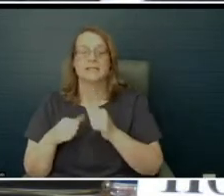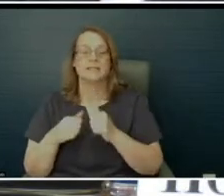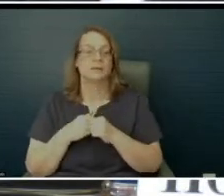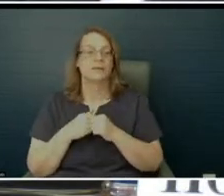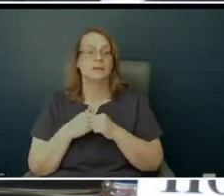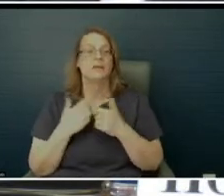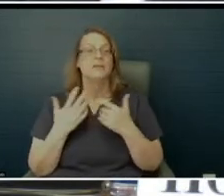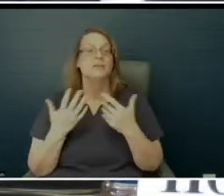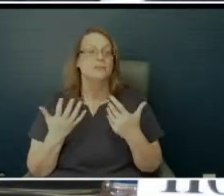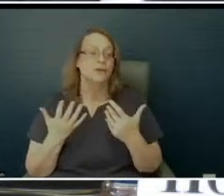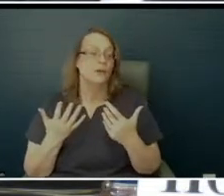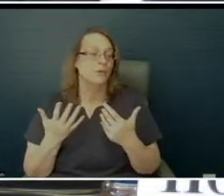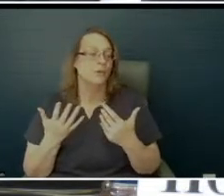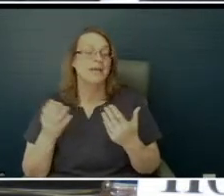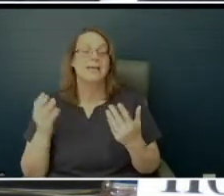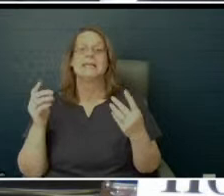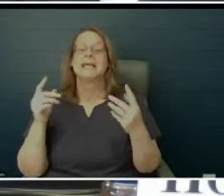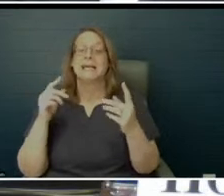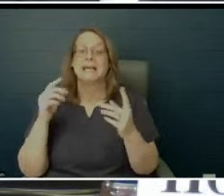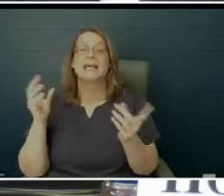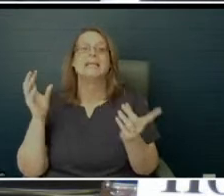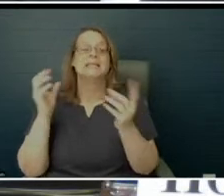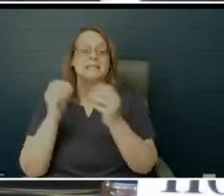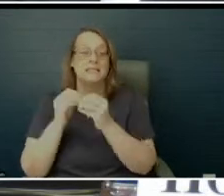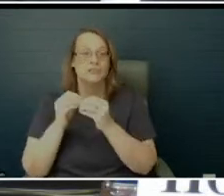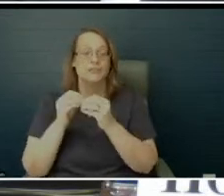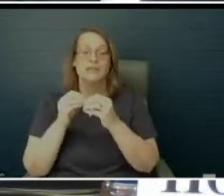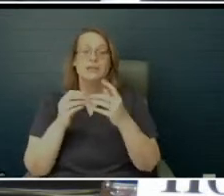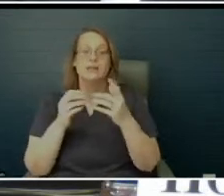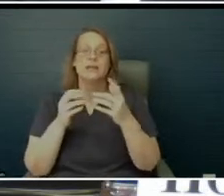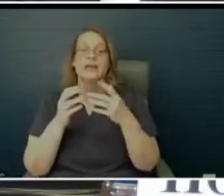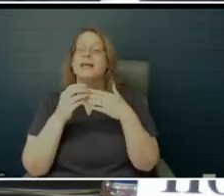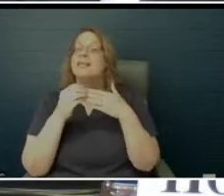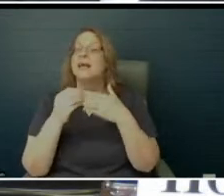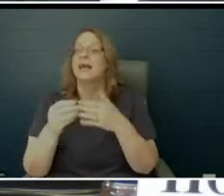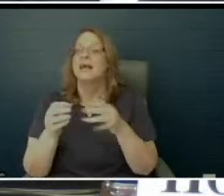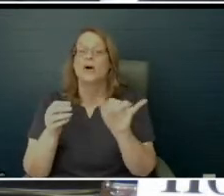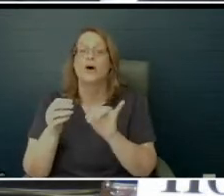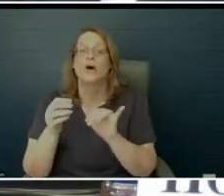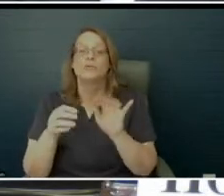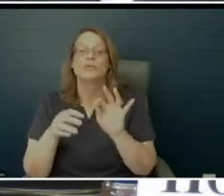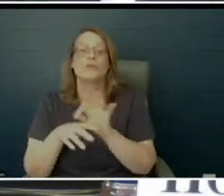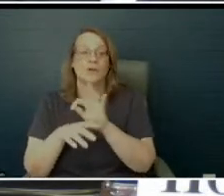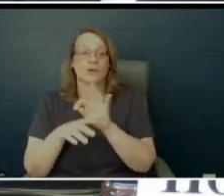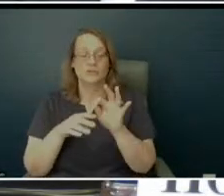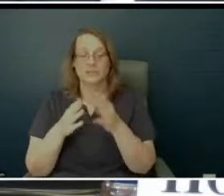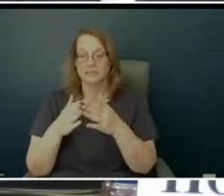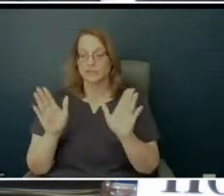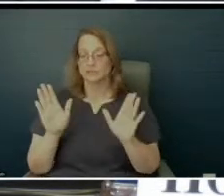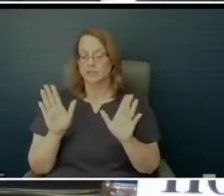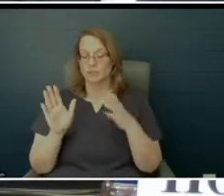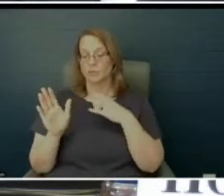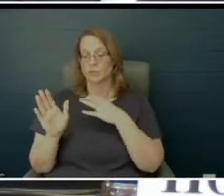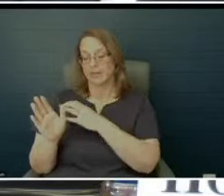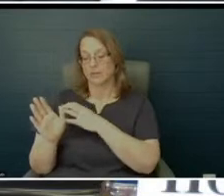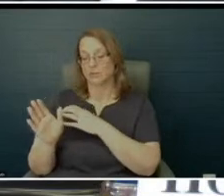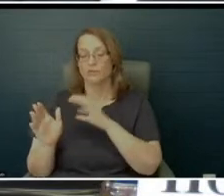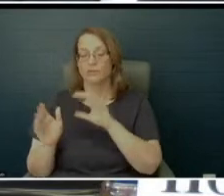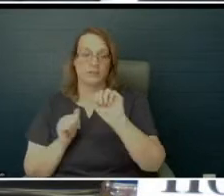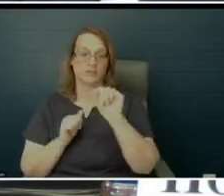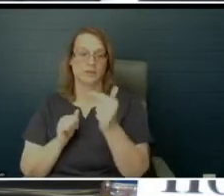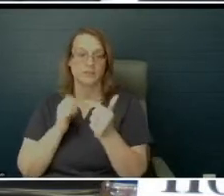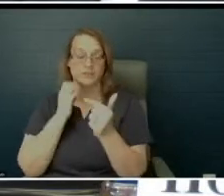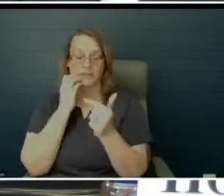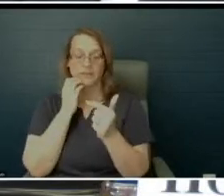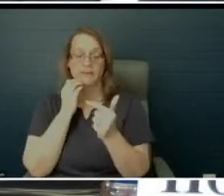addition, the head of OLC often functions as a general counsel, essentially to the Attorney General, and so is often, the chief